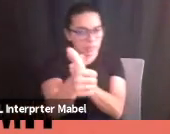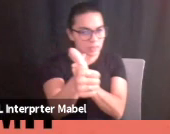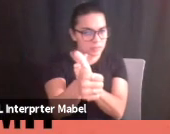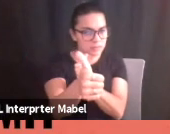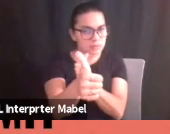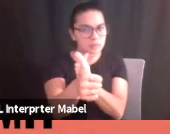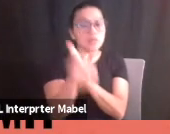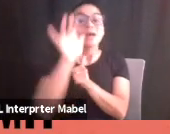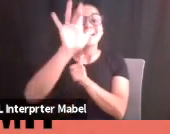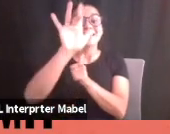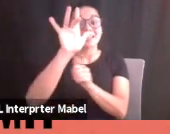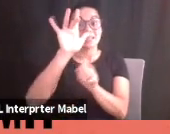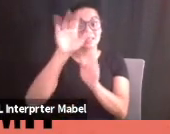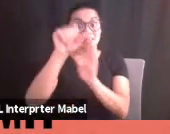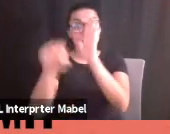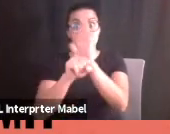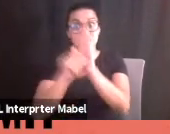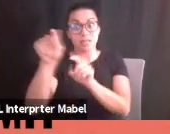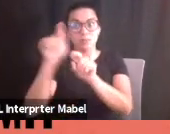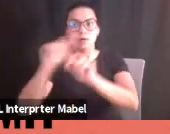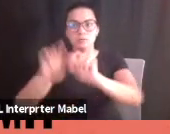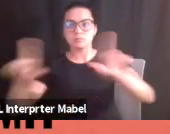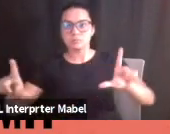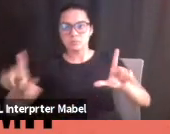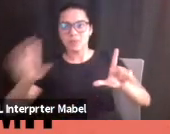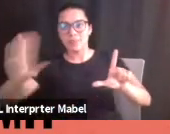the state and it'll take you to that actual bill.